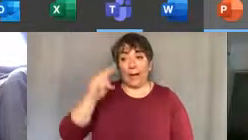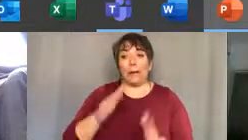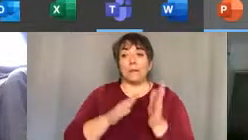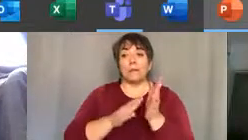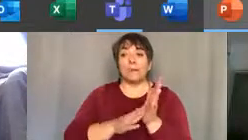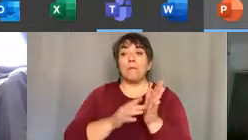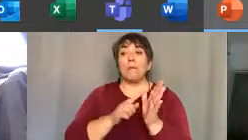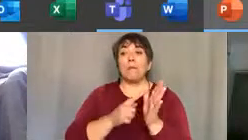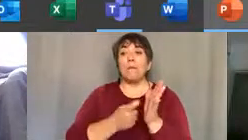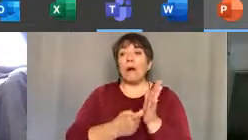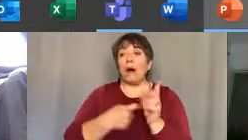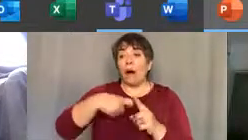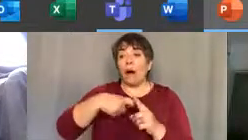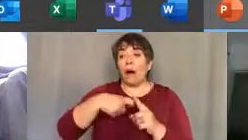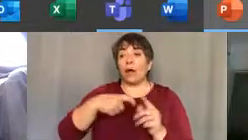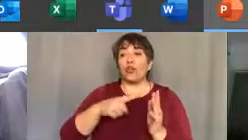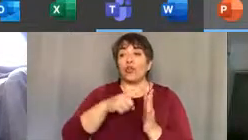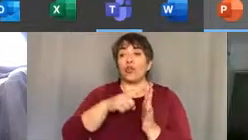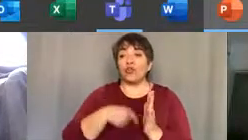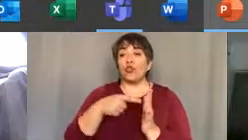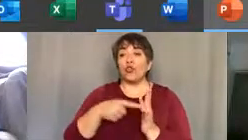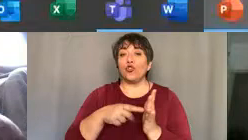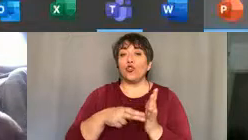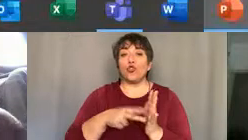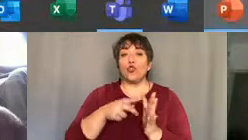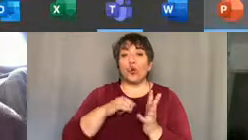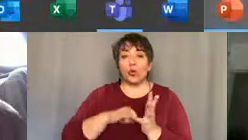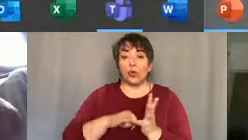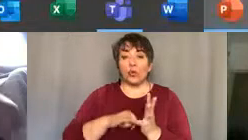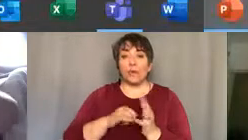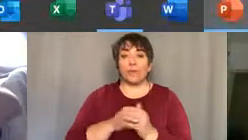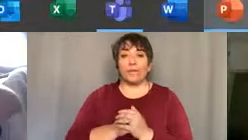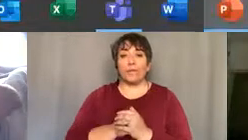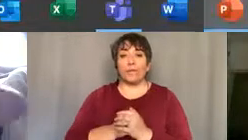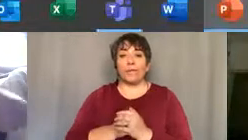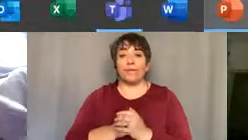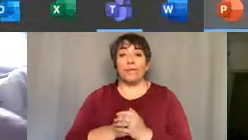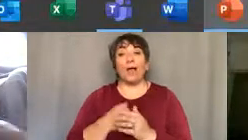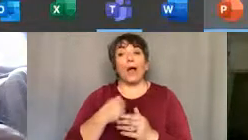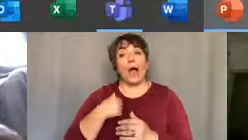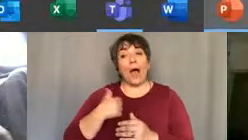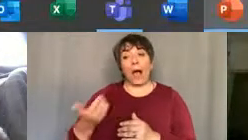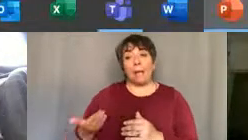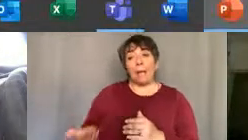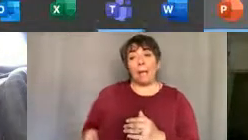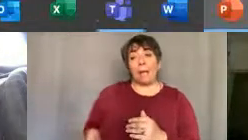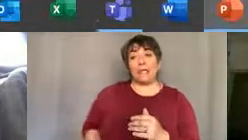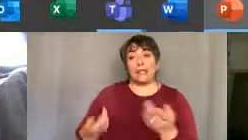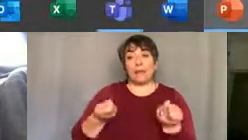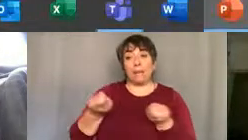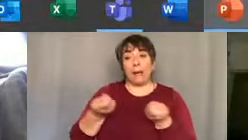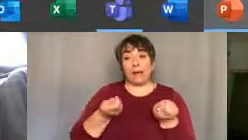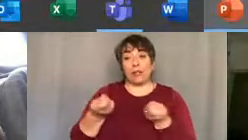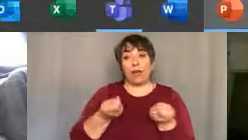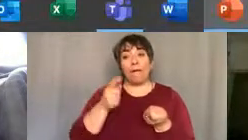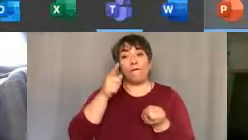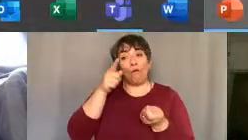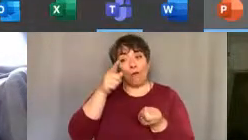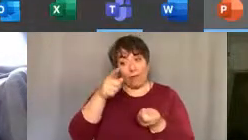for an introduction there. So I'm the business manager for the Medicines Order Line. As Kate mentioned, that's part of the